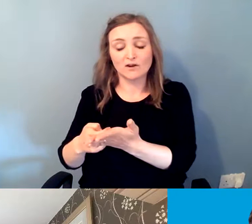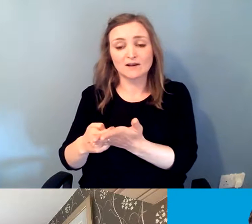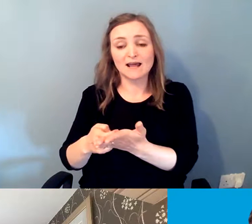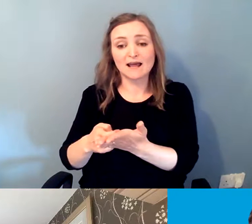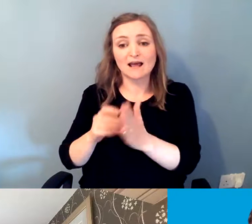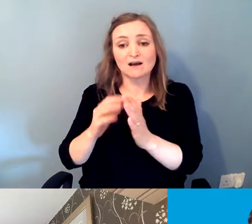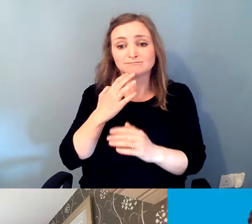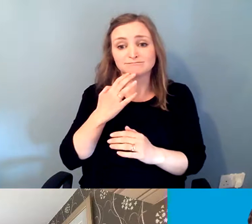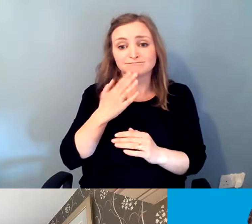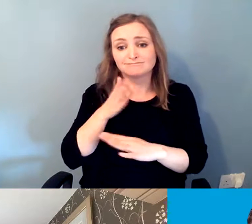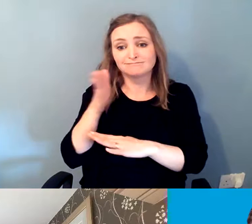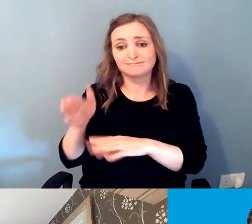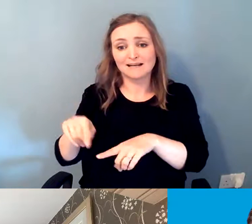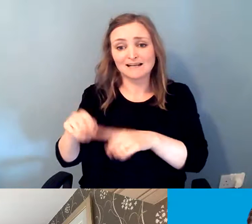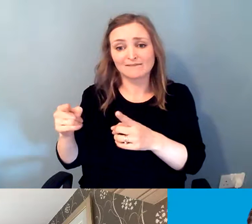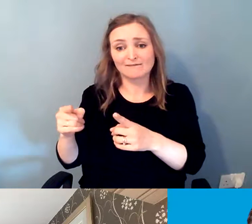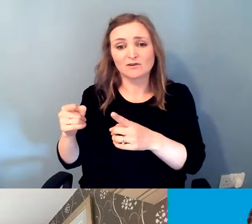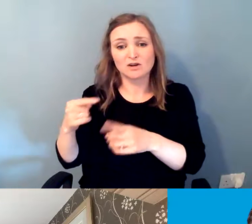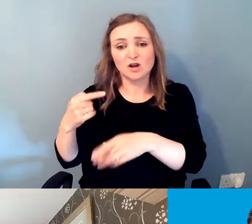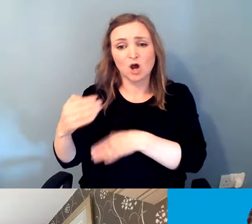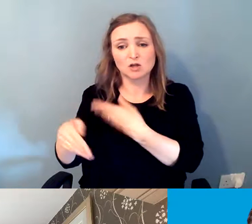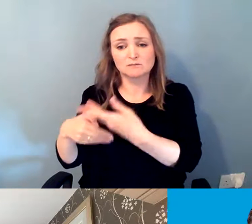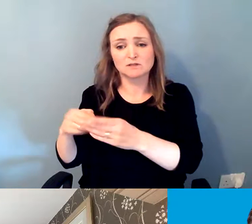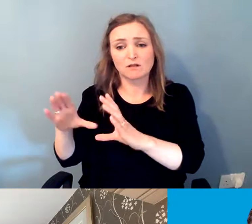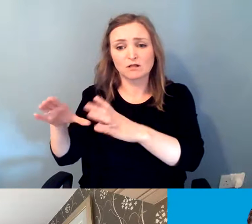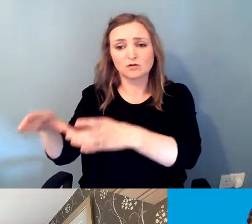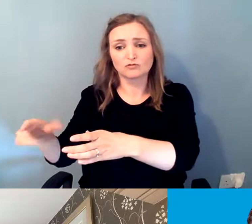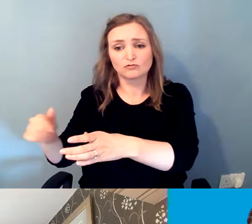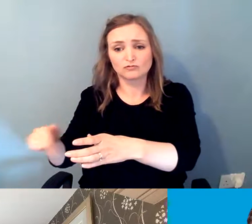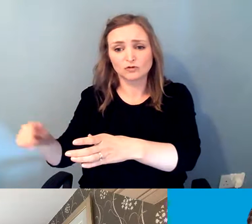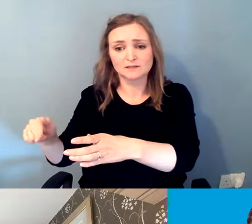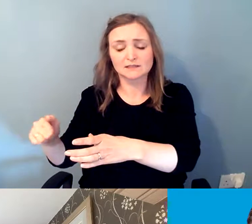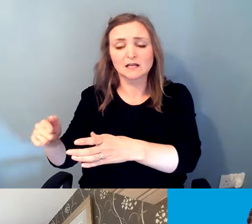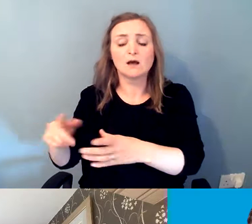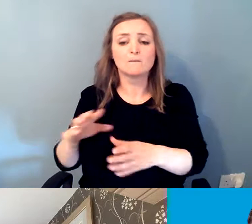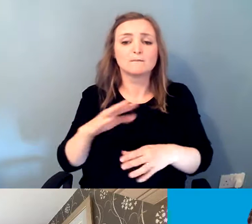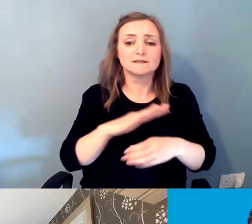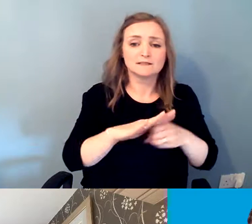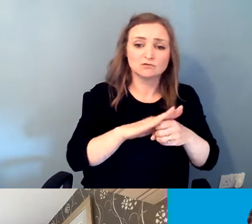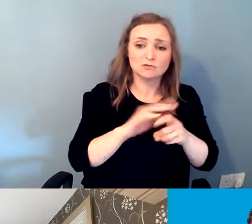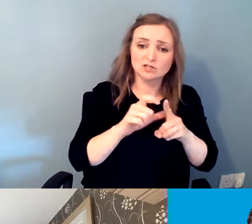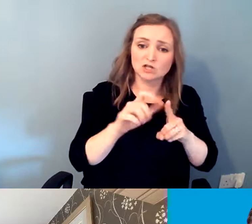the situation that seems to be happening with Derbyshire is there's a very mixed